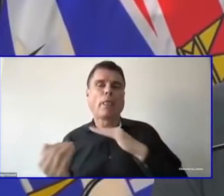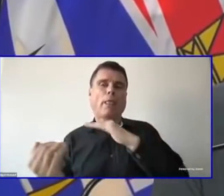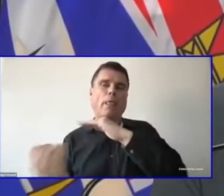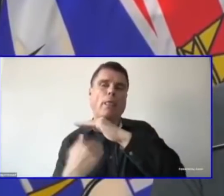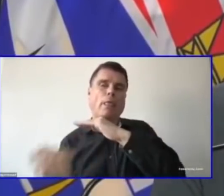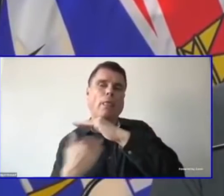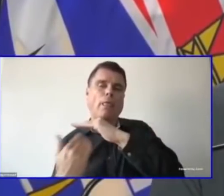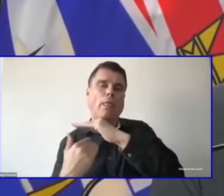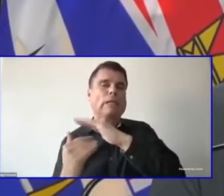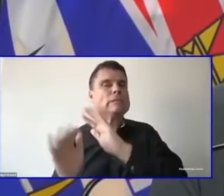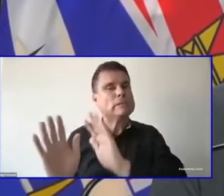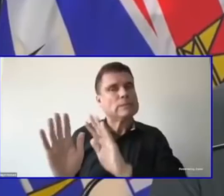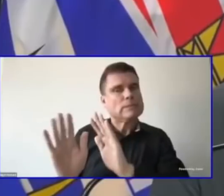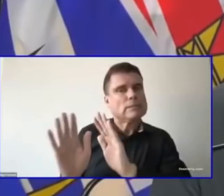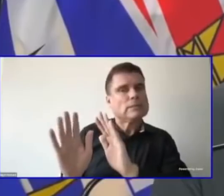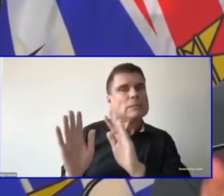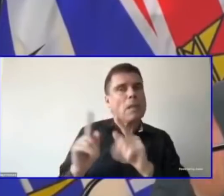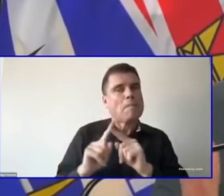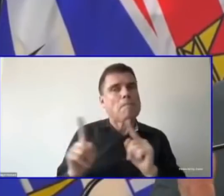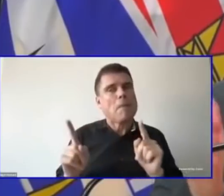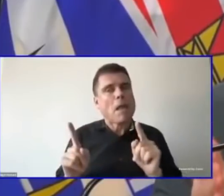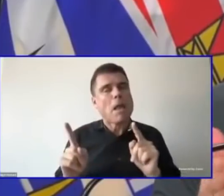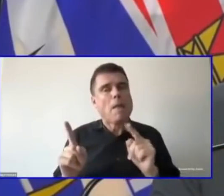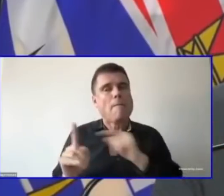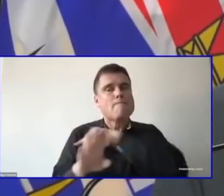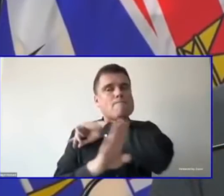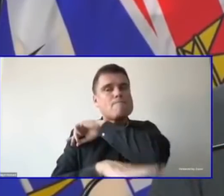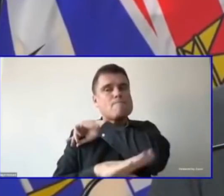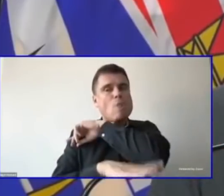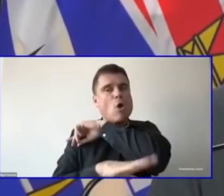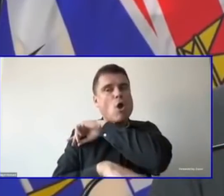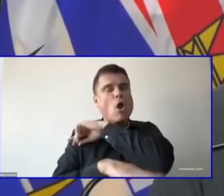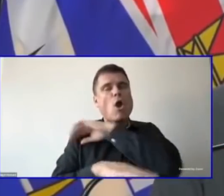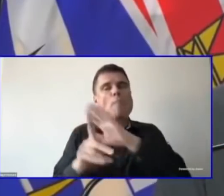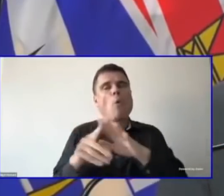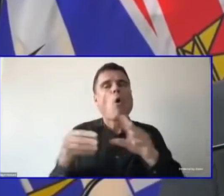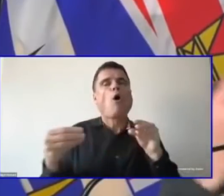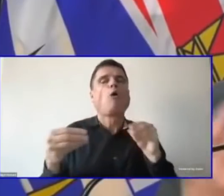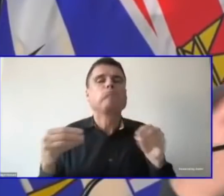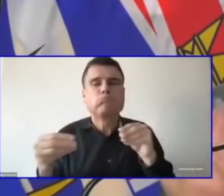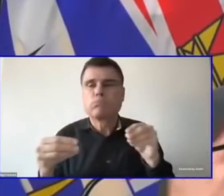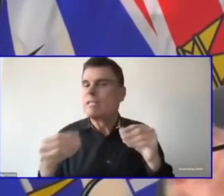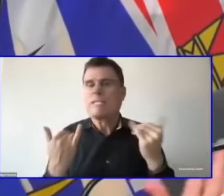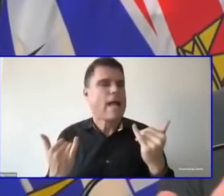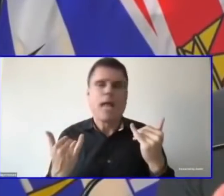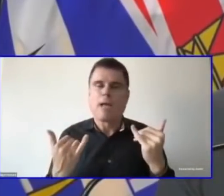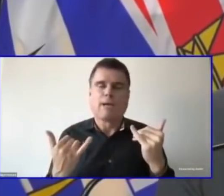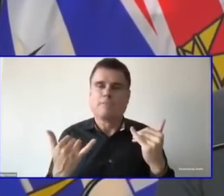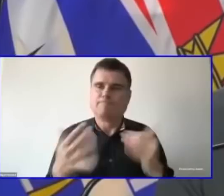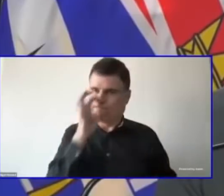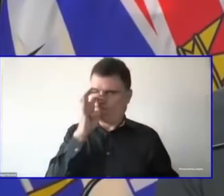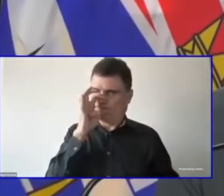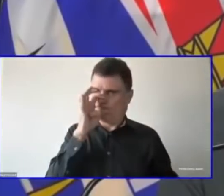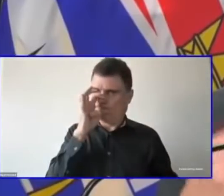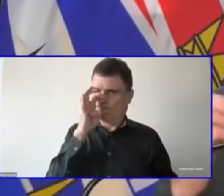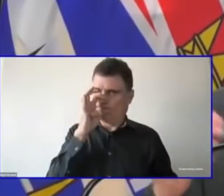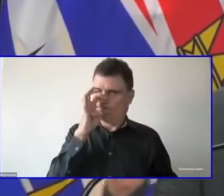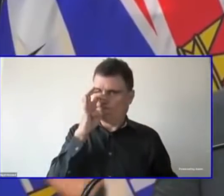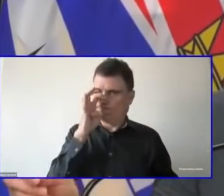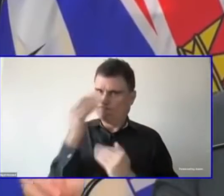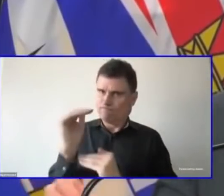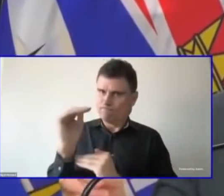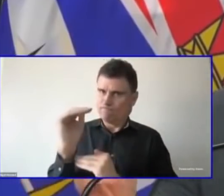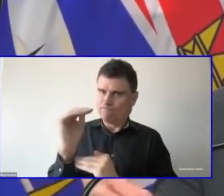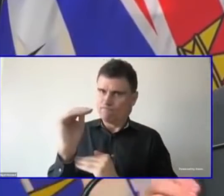was our last wave in Delta. We need to step that up again now. And that means all of us doing our bit,